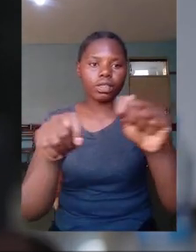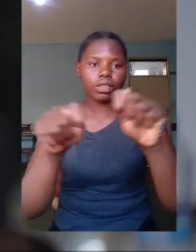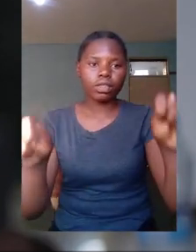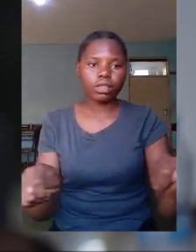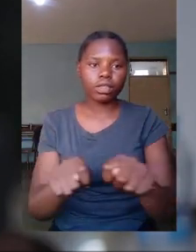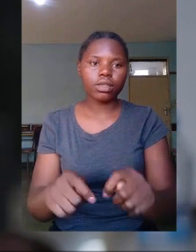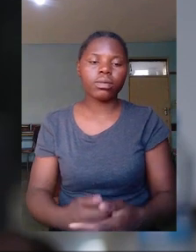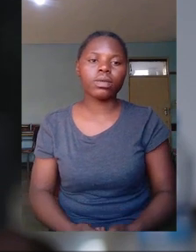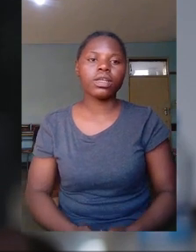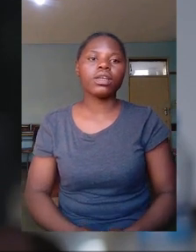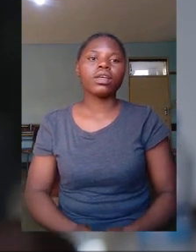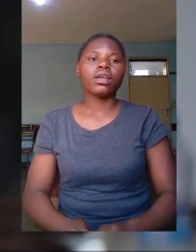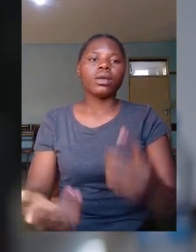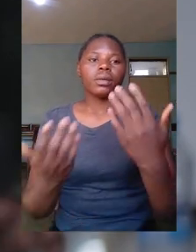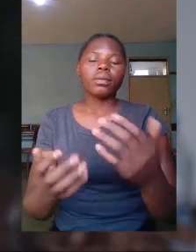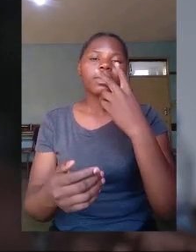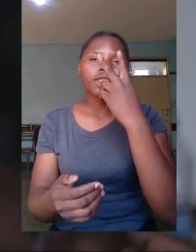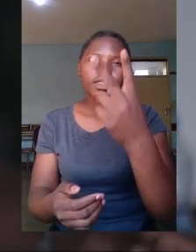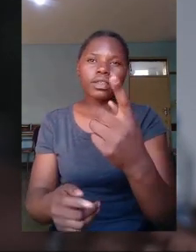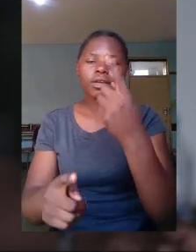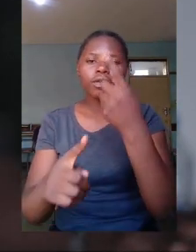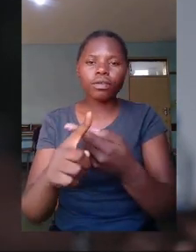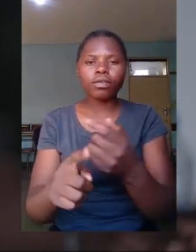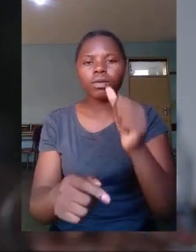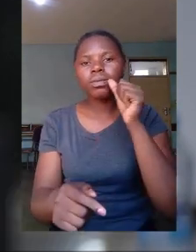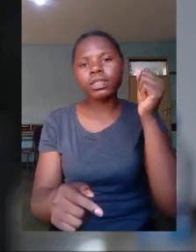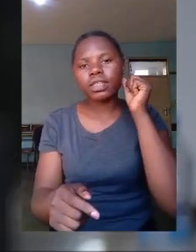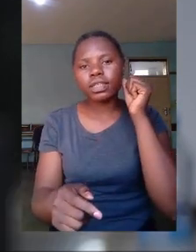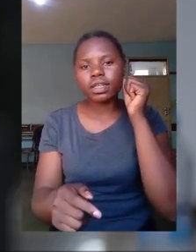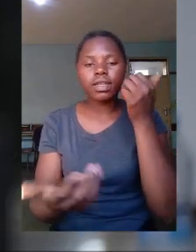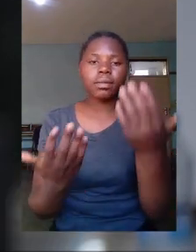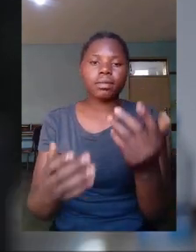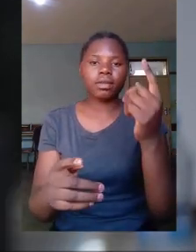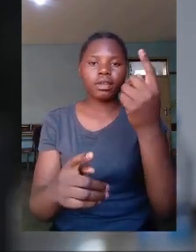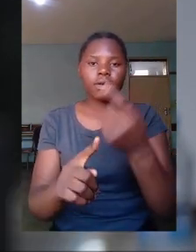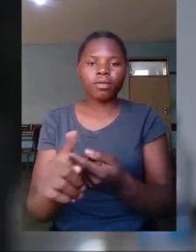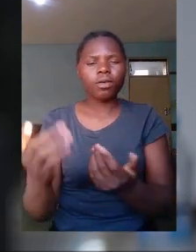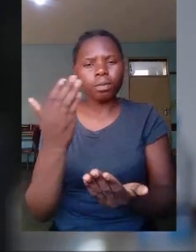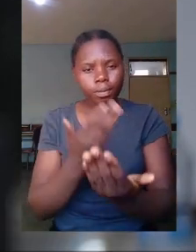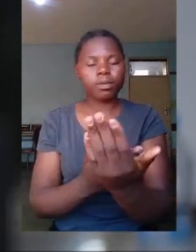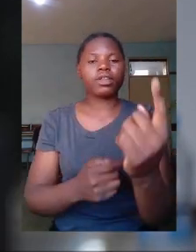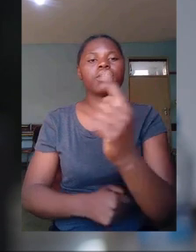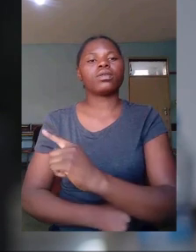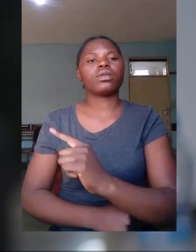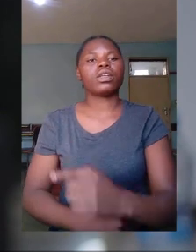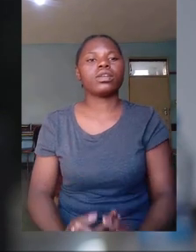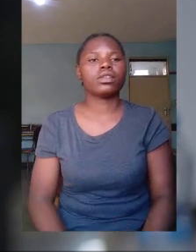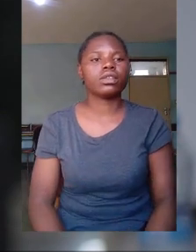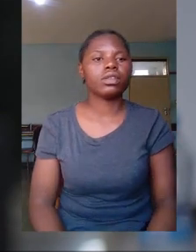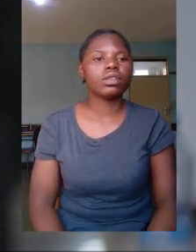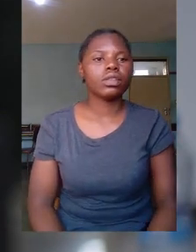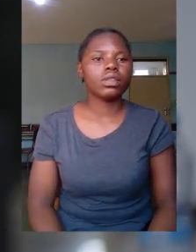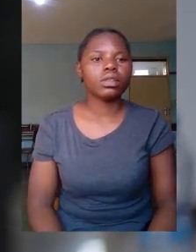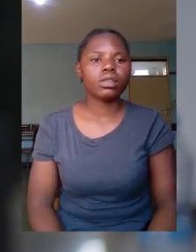from yesterday or from earlier in the day, and we compare it to the best available observations we have for the area that was